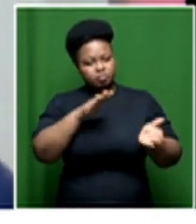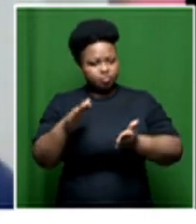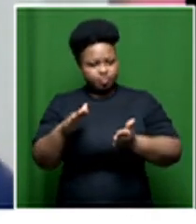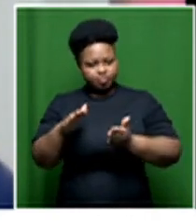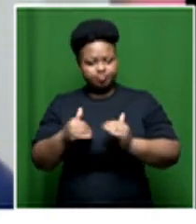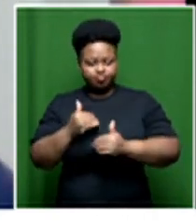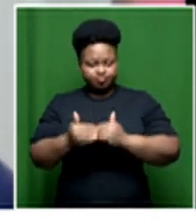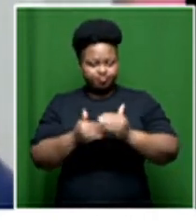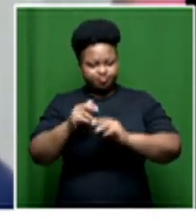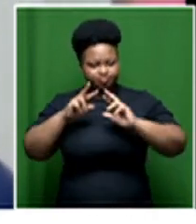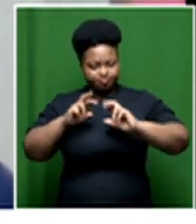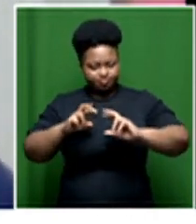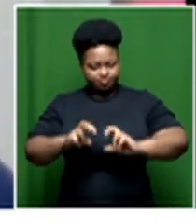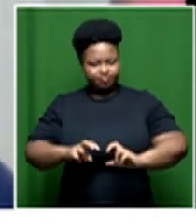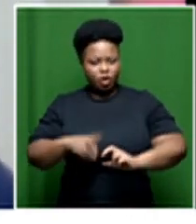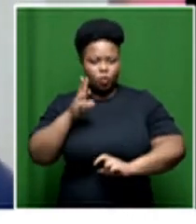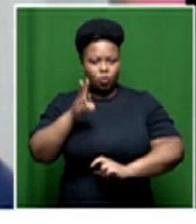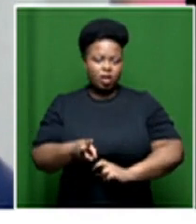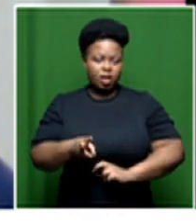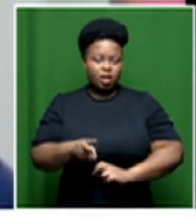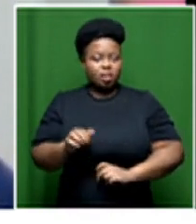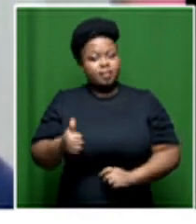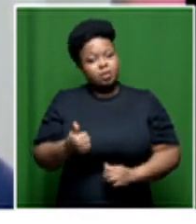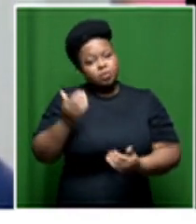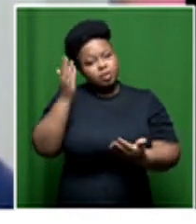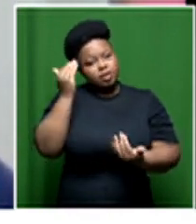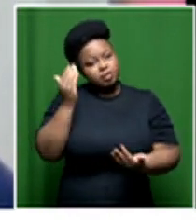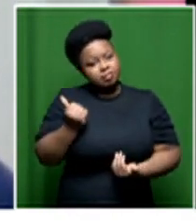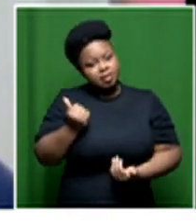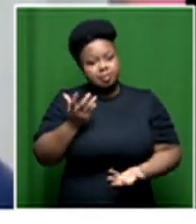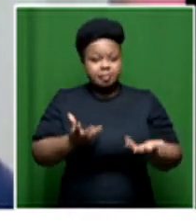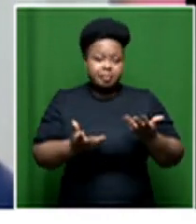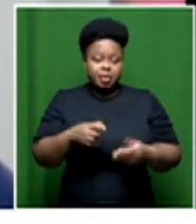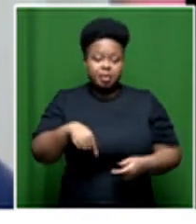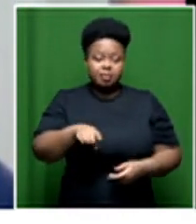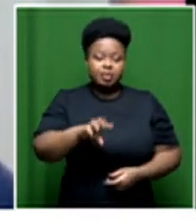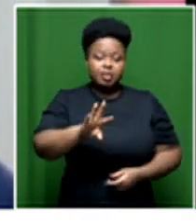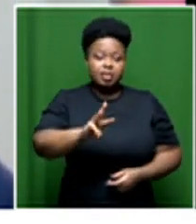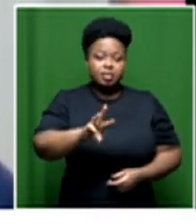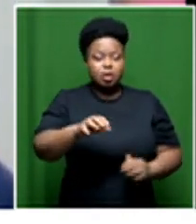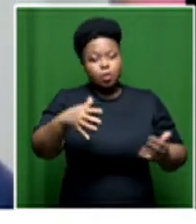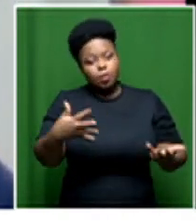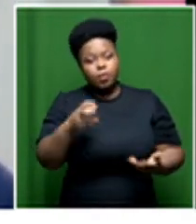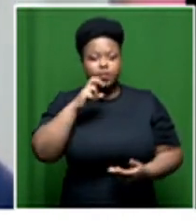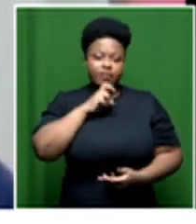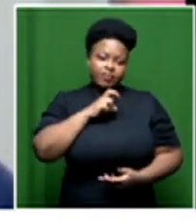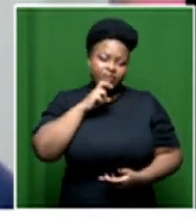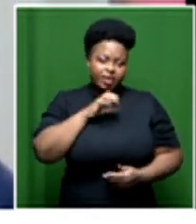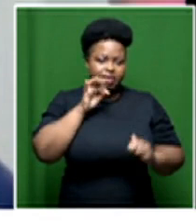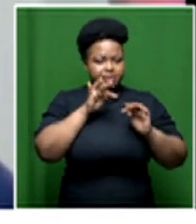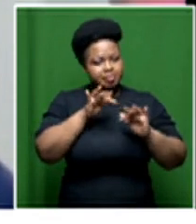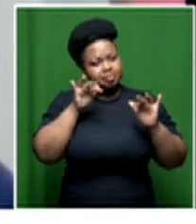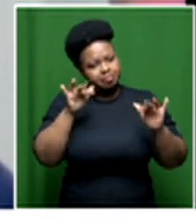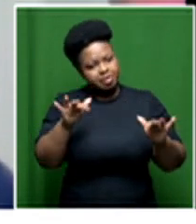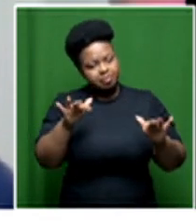through procedures, and then expecting that by later Thursday to Friday people